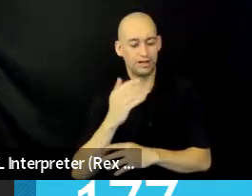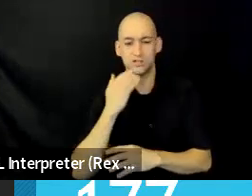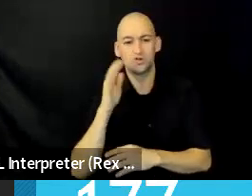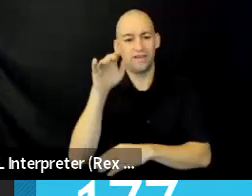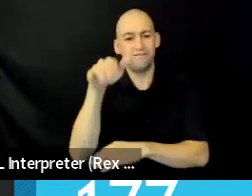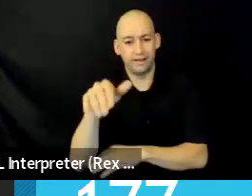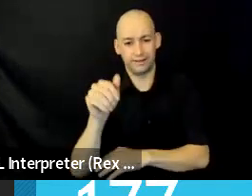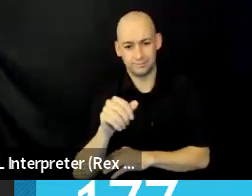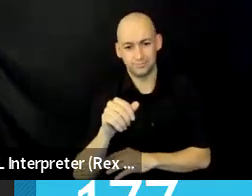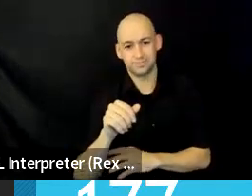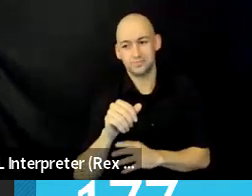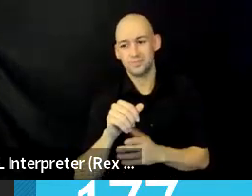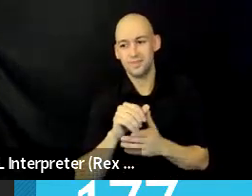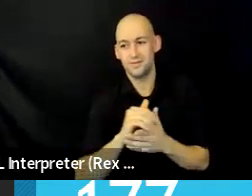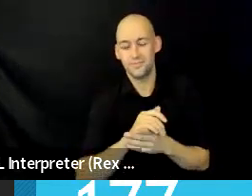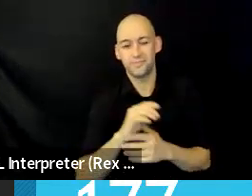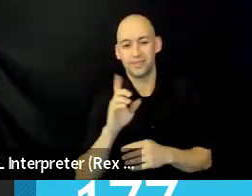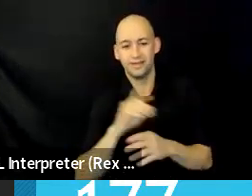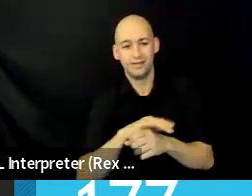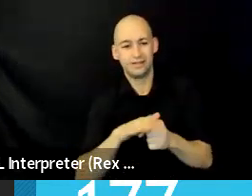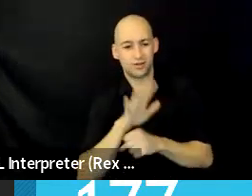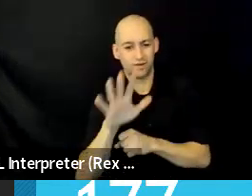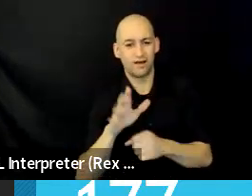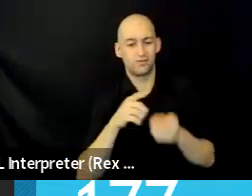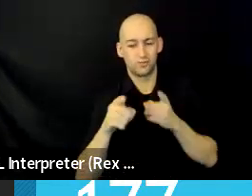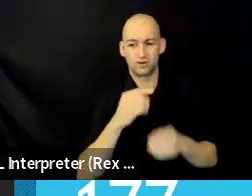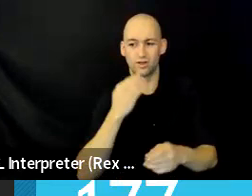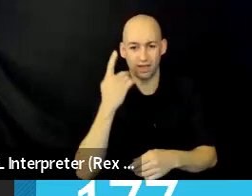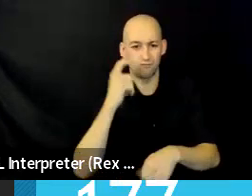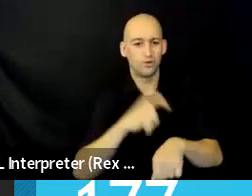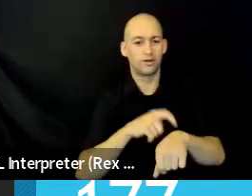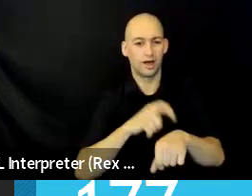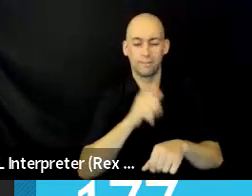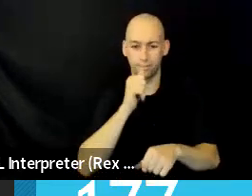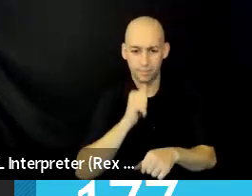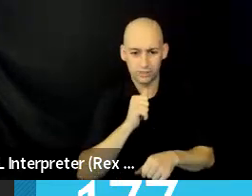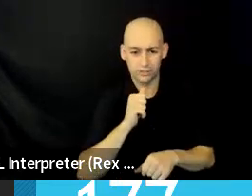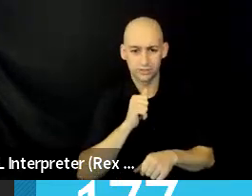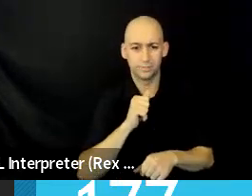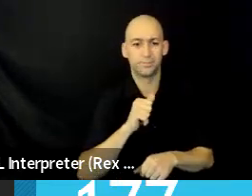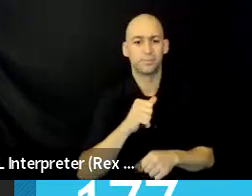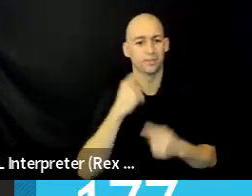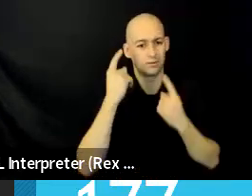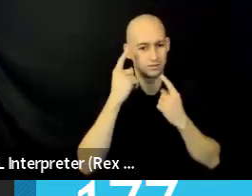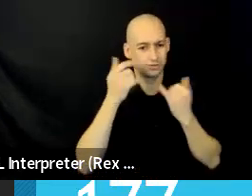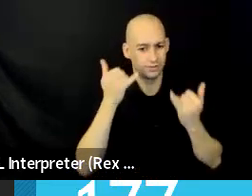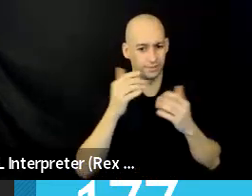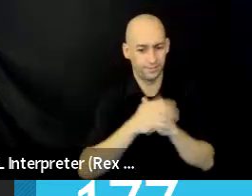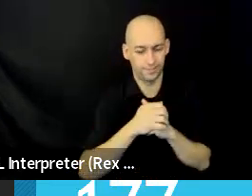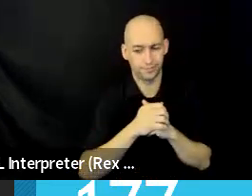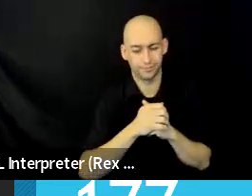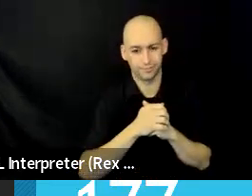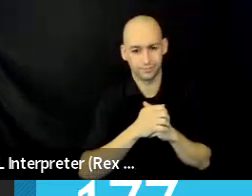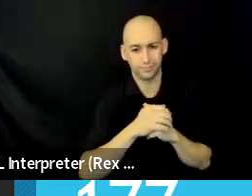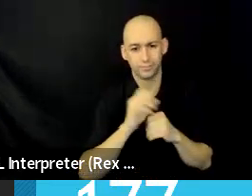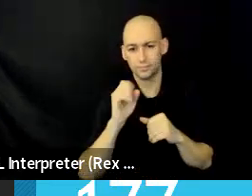Scott Eads, District 5 Director, thank you for your time and your patience and your consideration today.